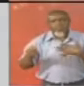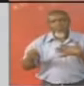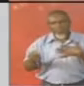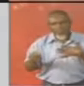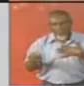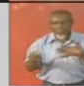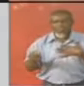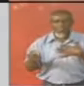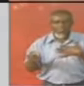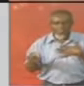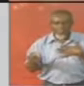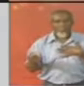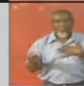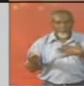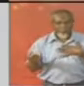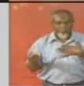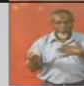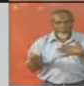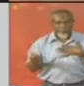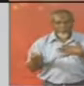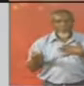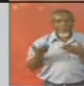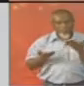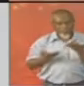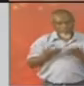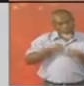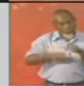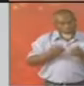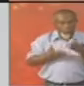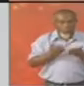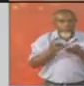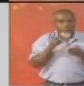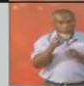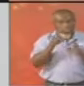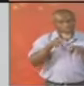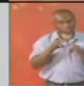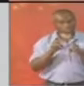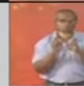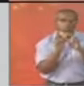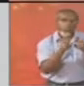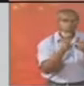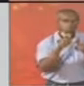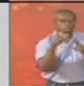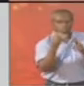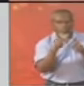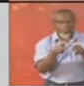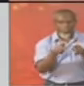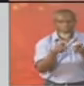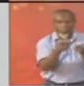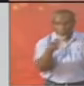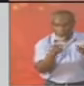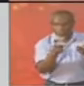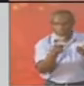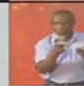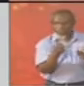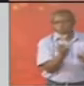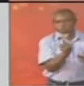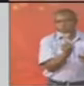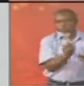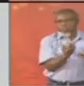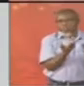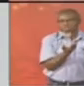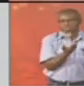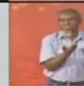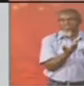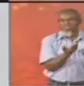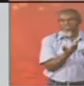where there is absolutely no one else around. In terms of the employers, perhaps, also if you have your own office, as in an